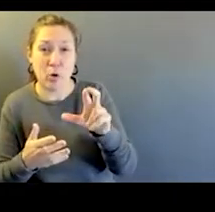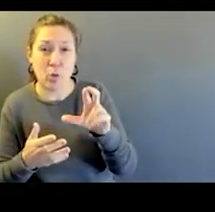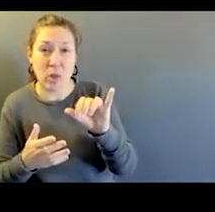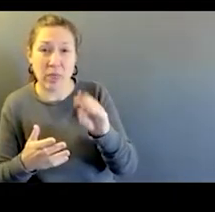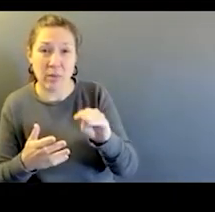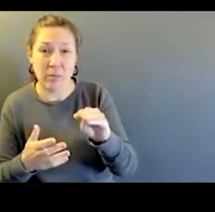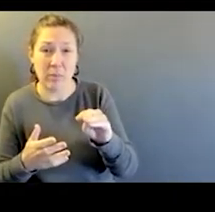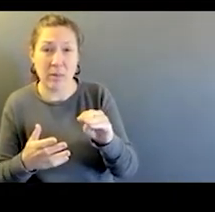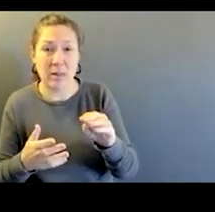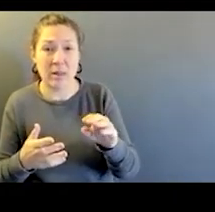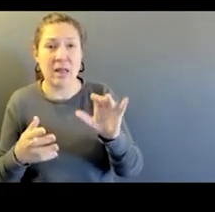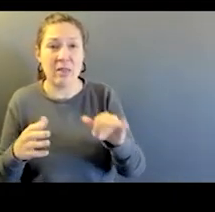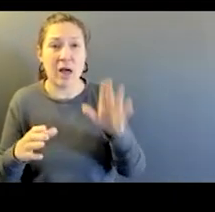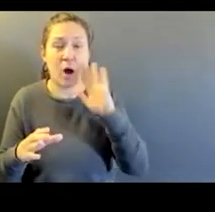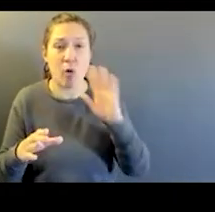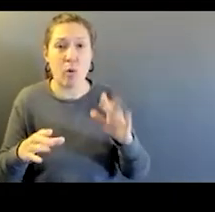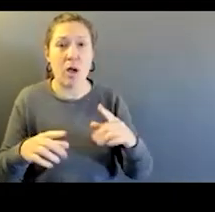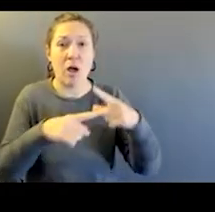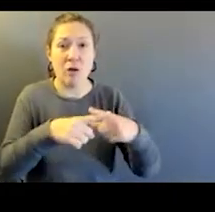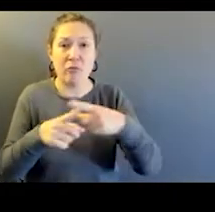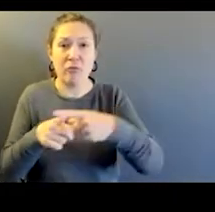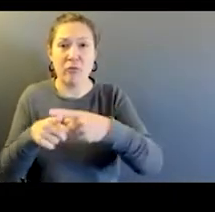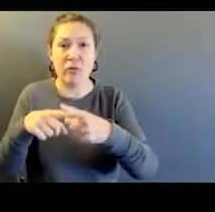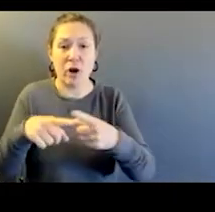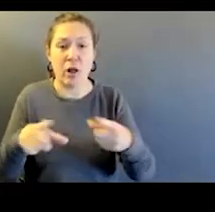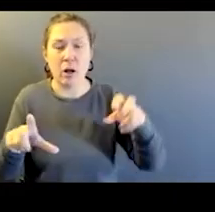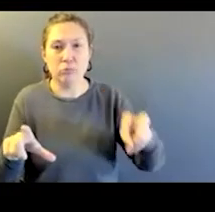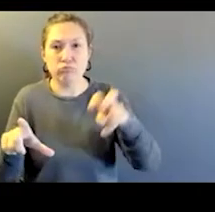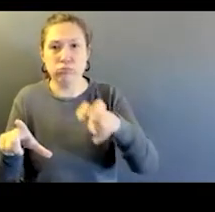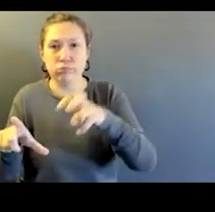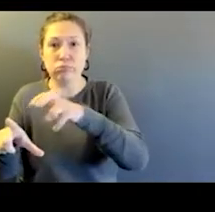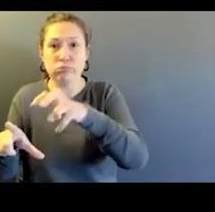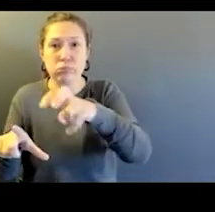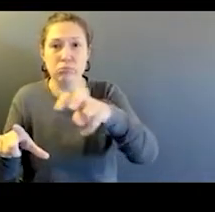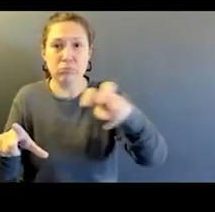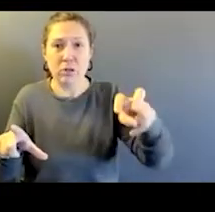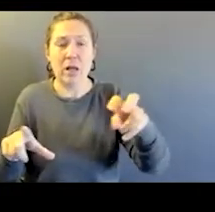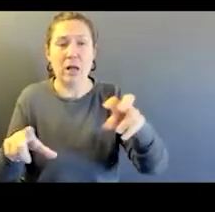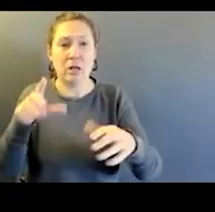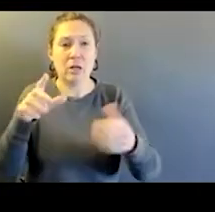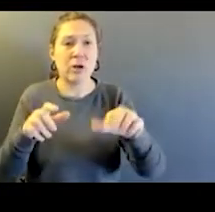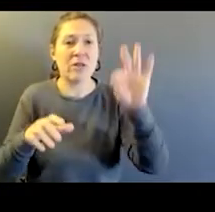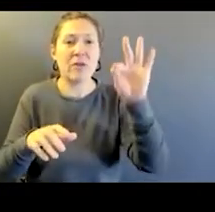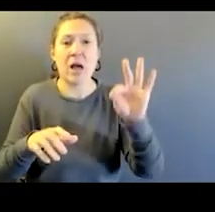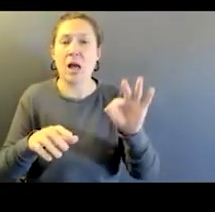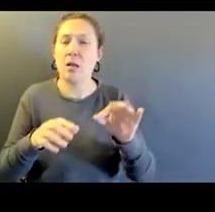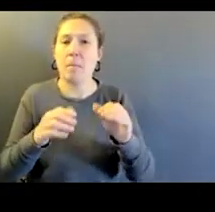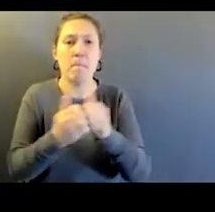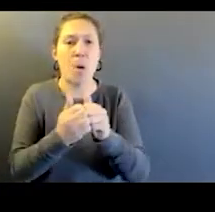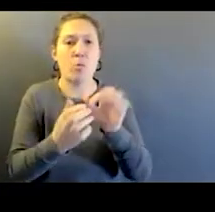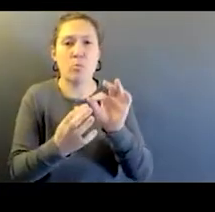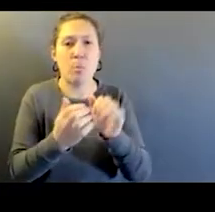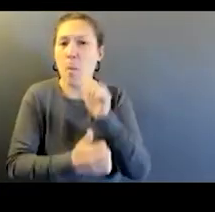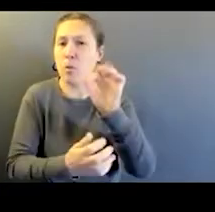a vertex to another one to find feasible or potentially optimal solutions, completely ignores